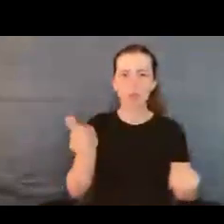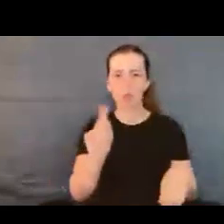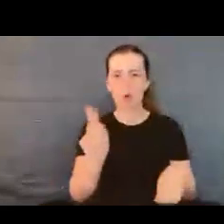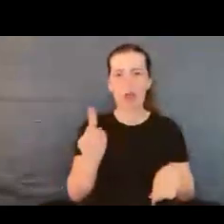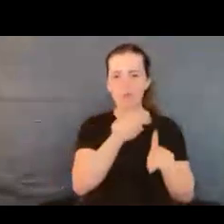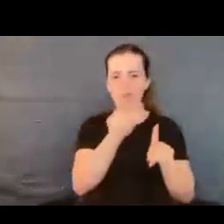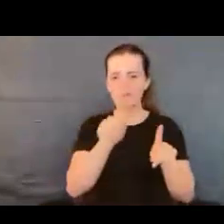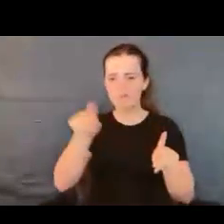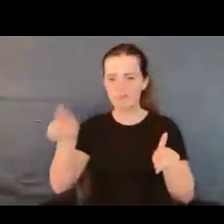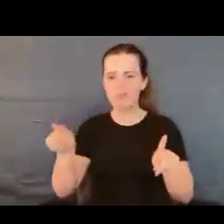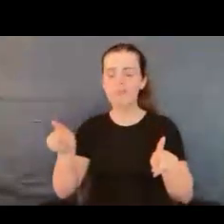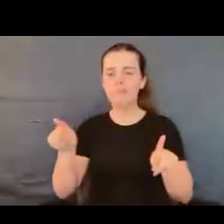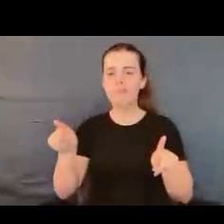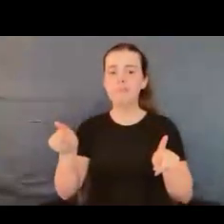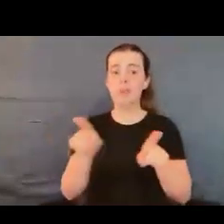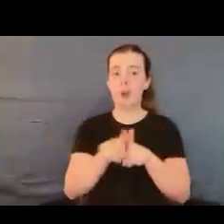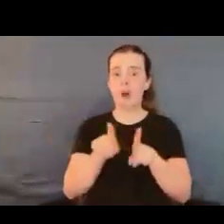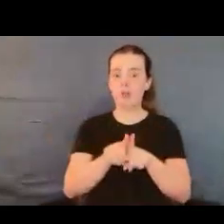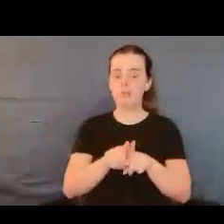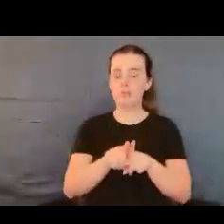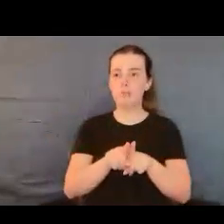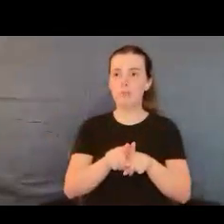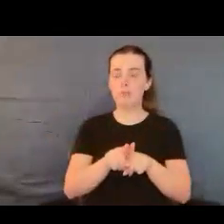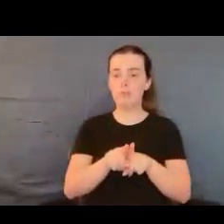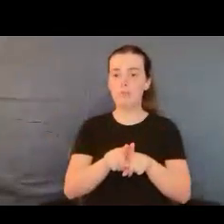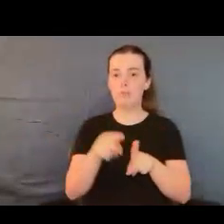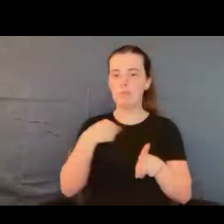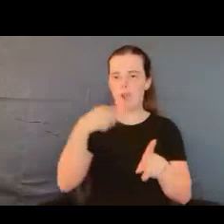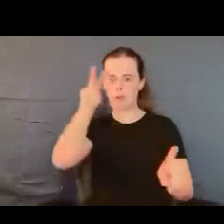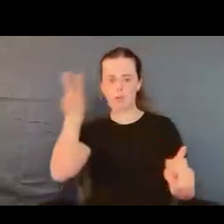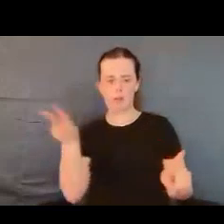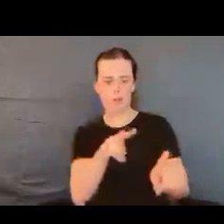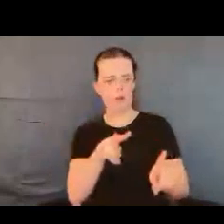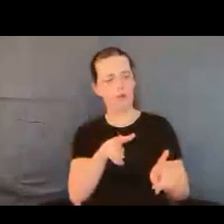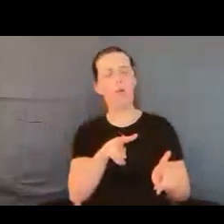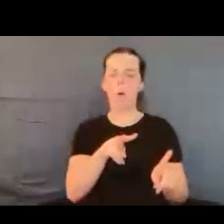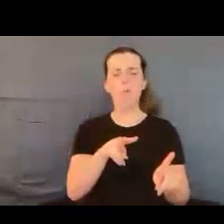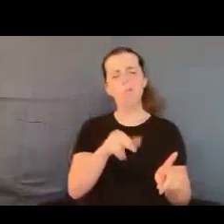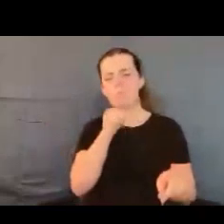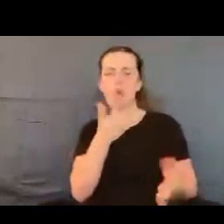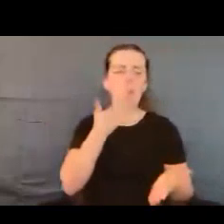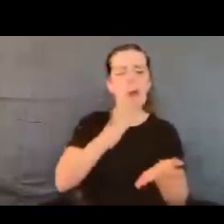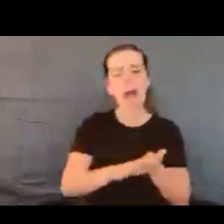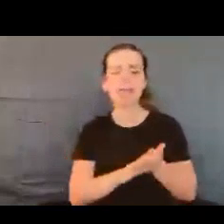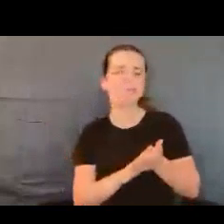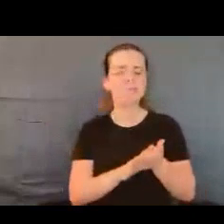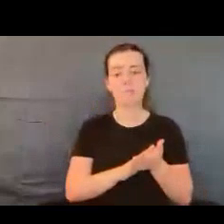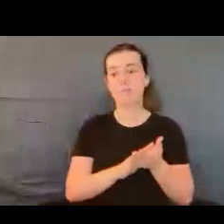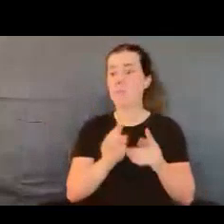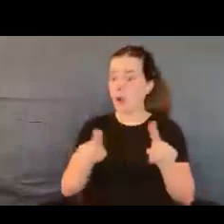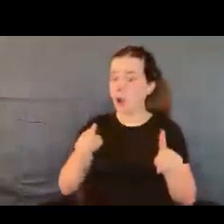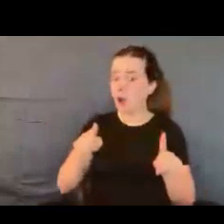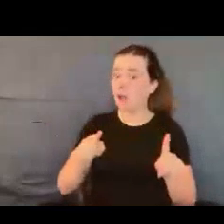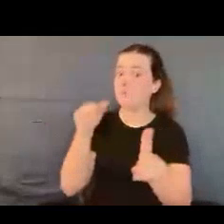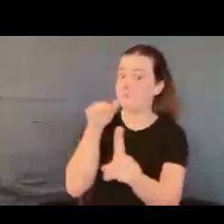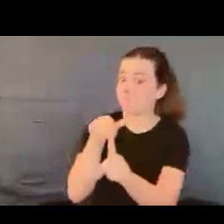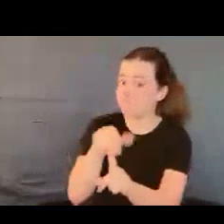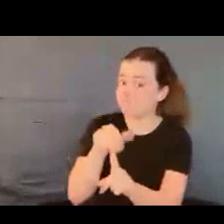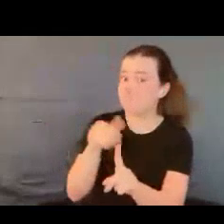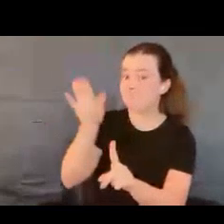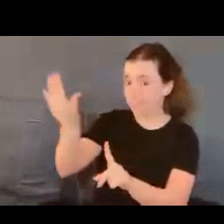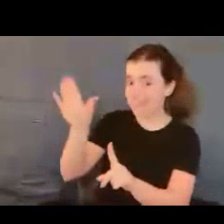maps is that I will often look at them for many races, including Speedgoat, and be like, wow, that doesn't look so bad. So a good reminder is that this is a